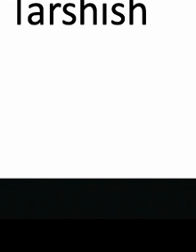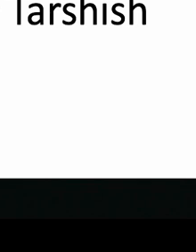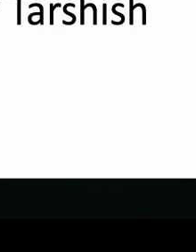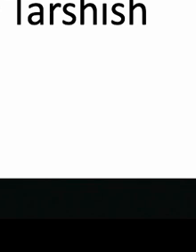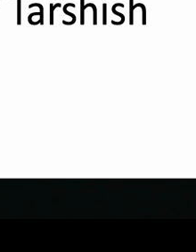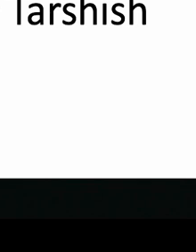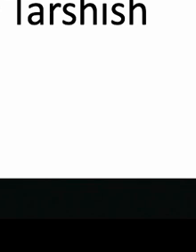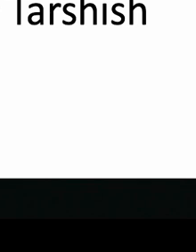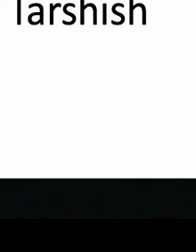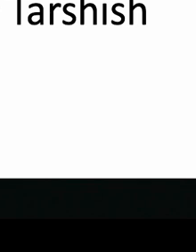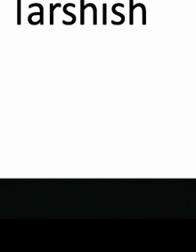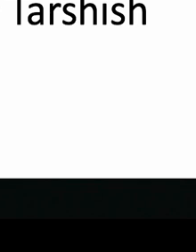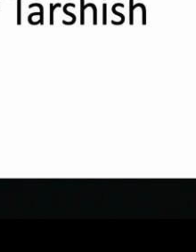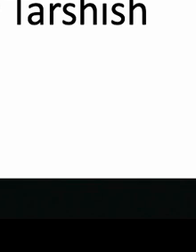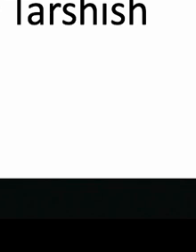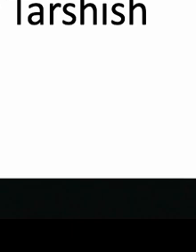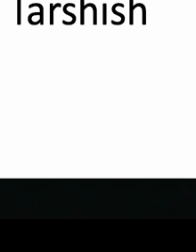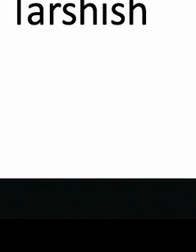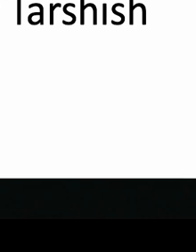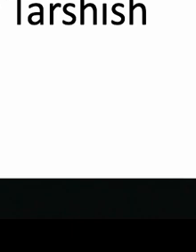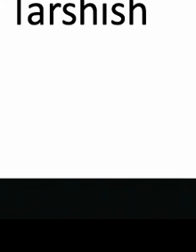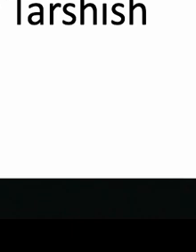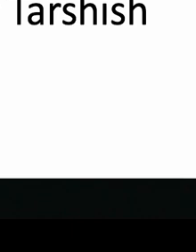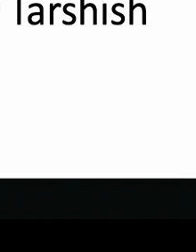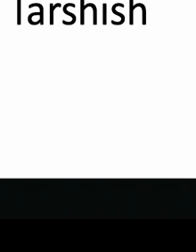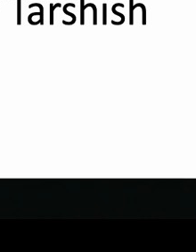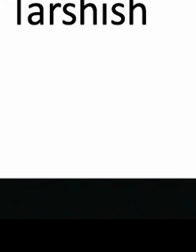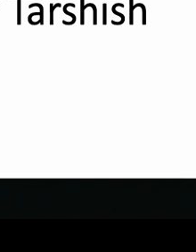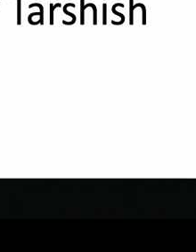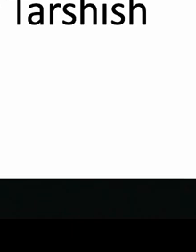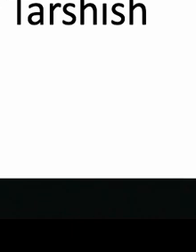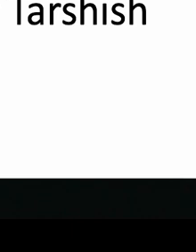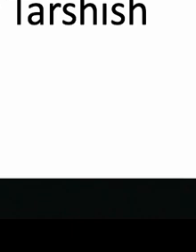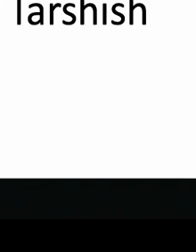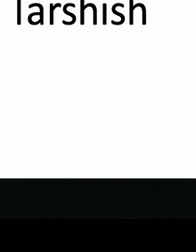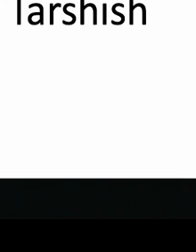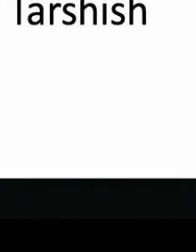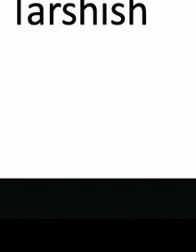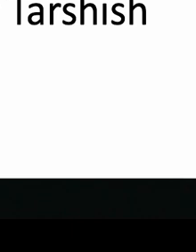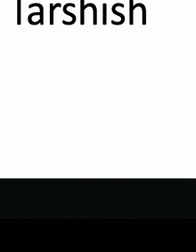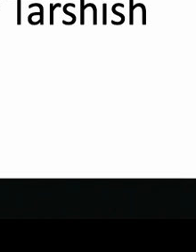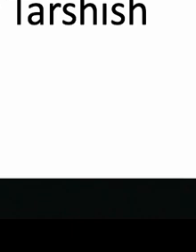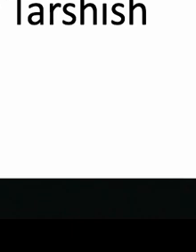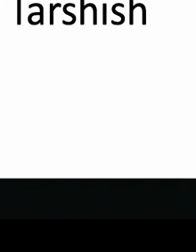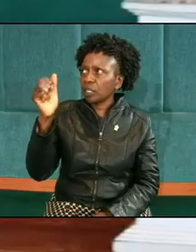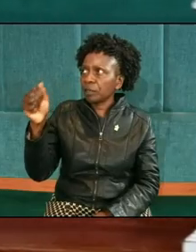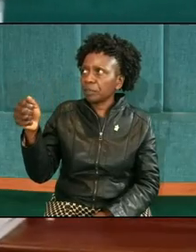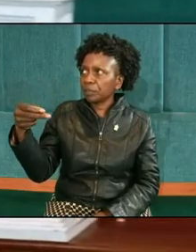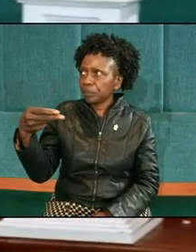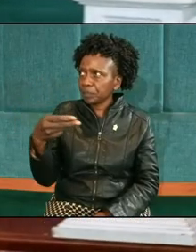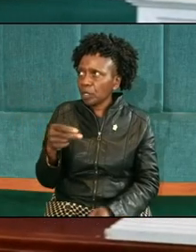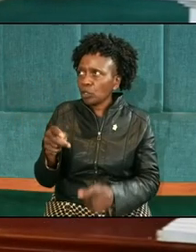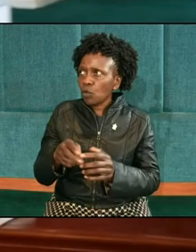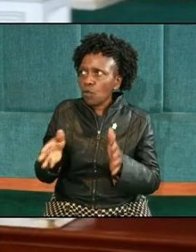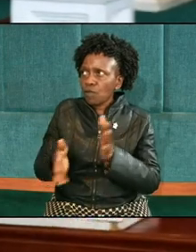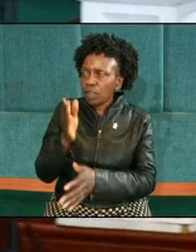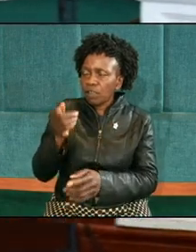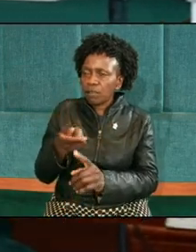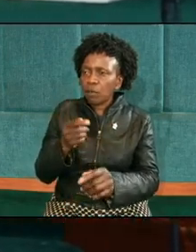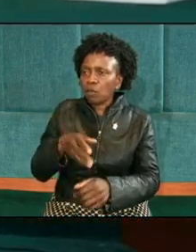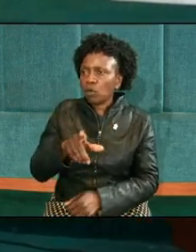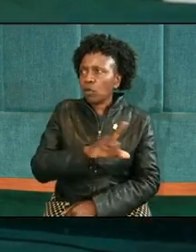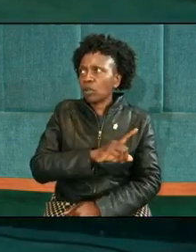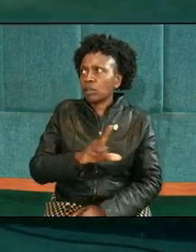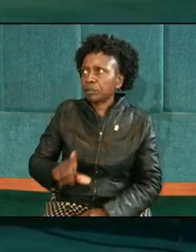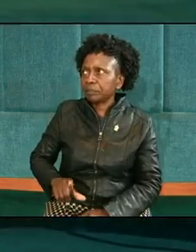he went aboard and sailed for Tarshish to flee from the Lord. Jonah we know that story quite well.